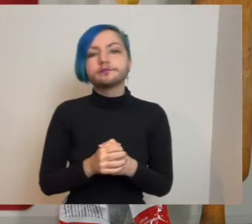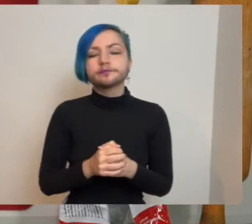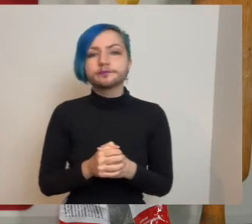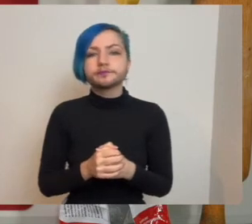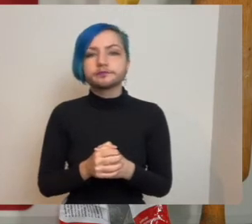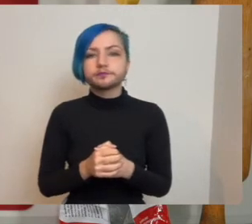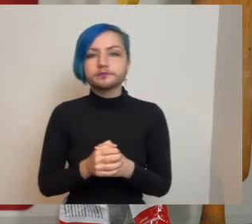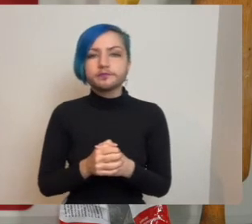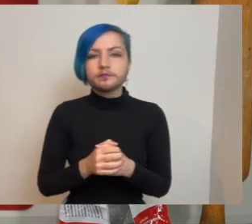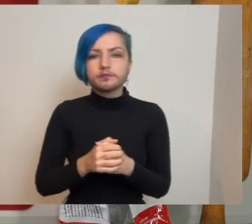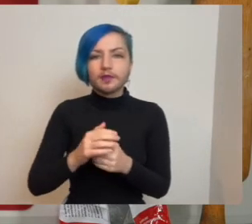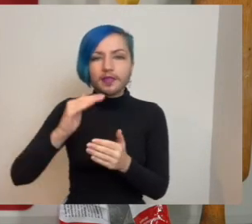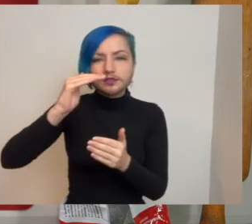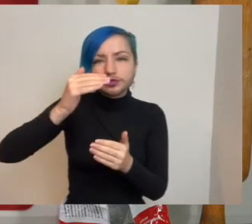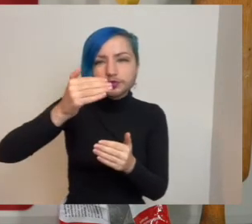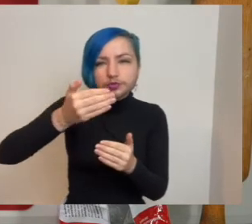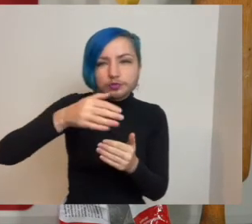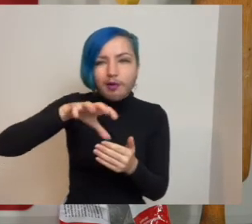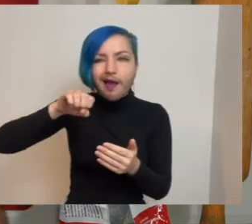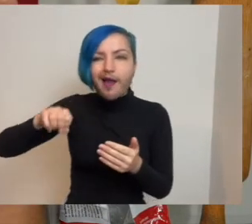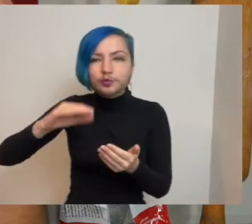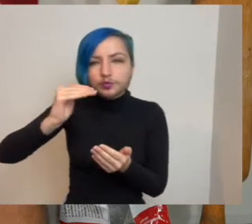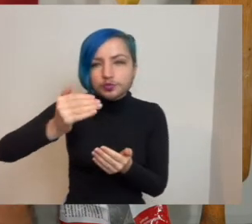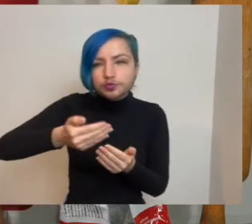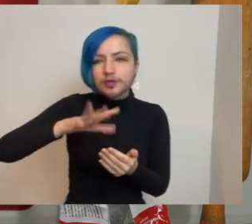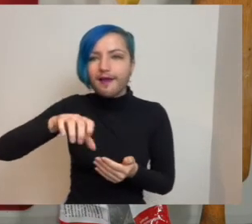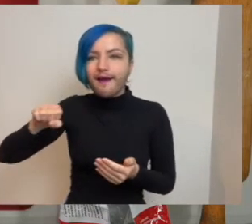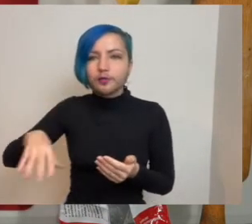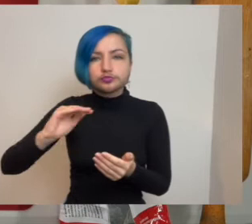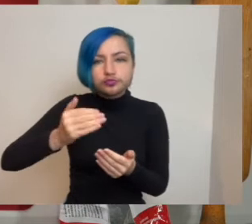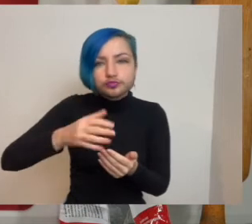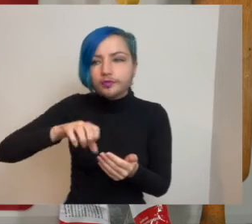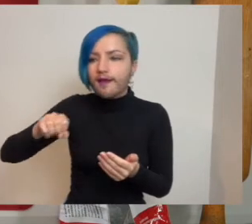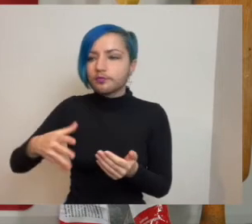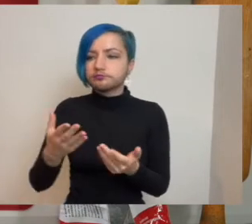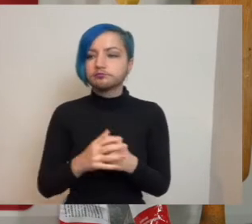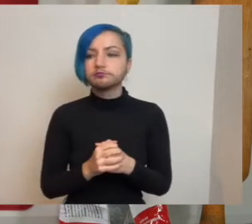And then I'm just pulling the clay out. And that is kind of literally